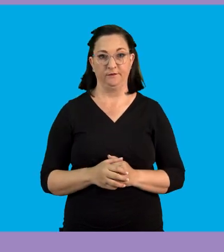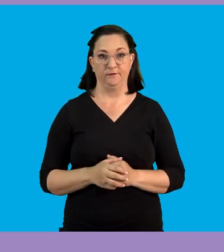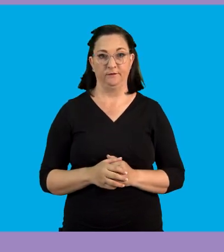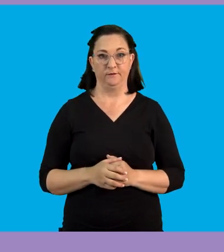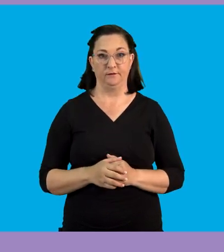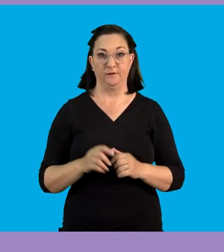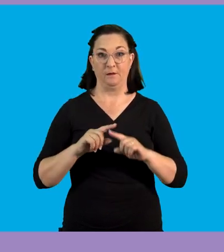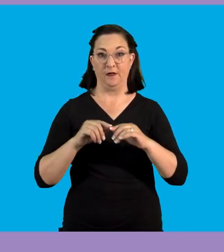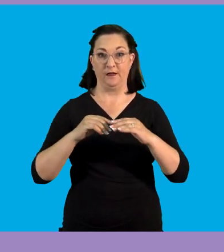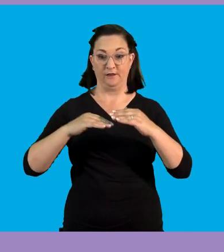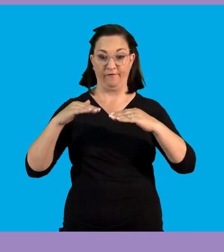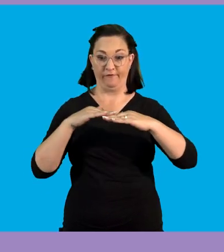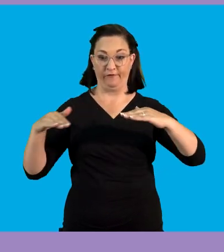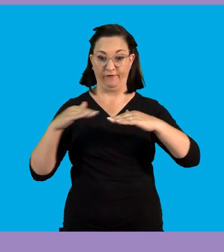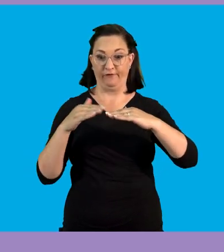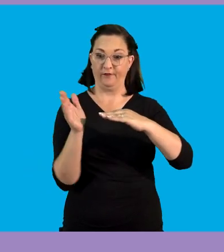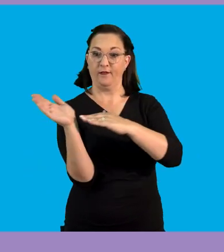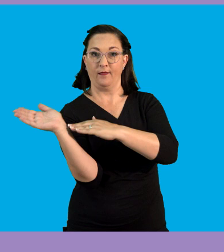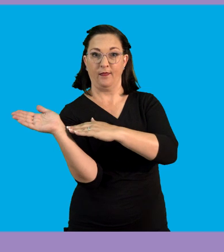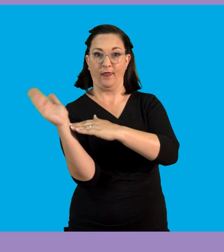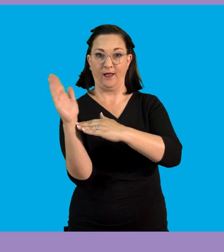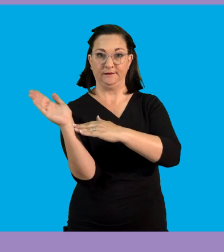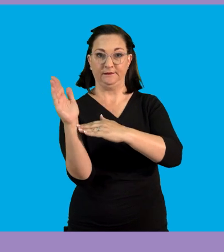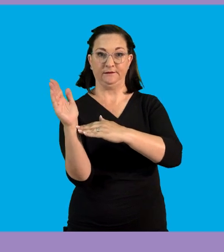but less than 180 degrees.